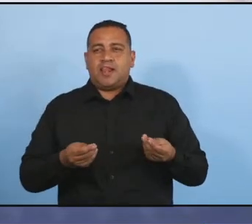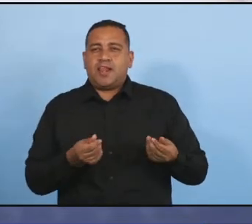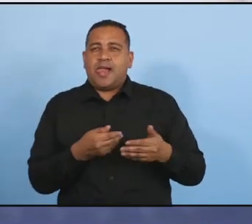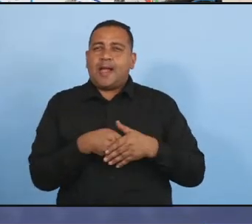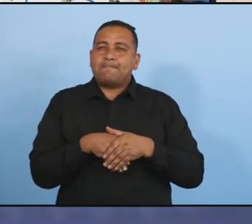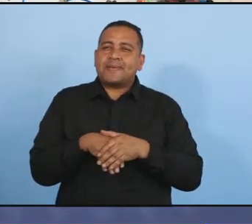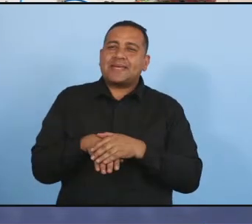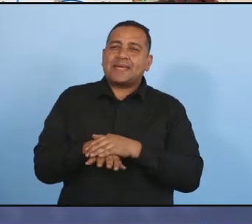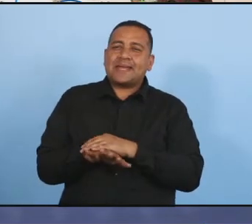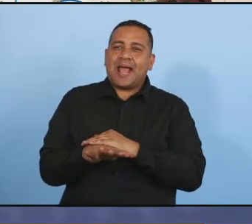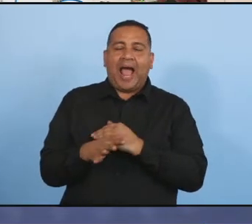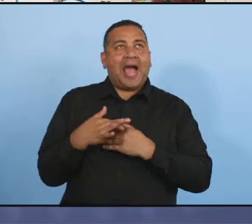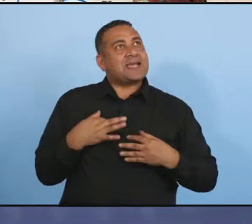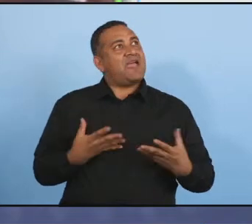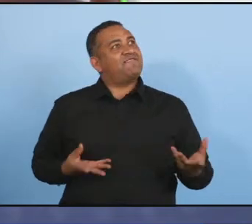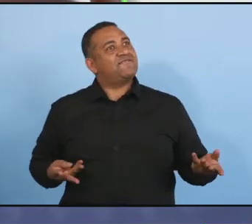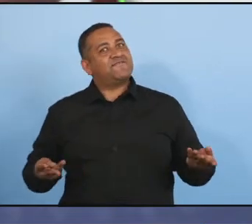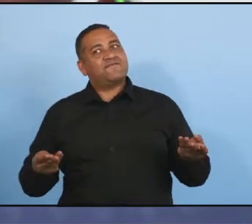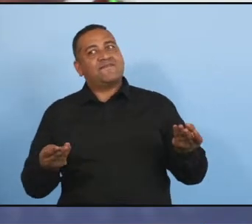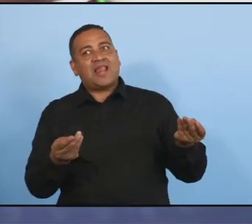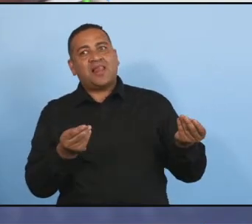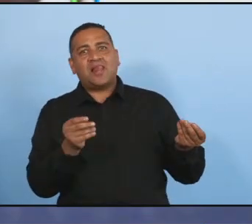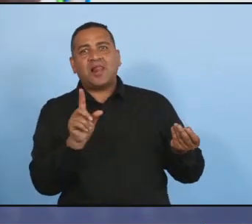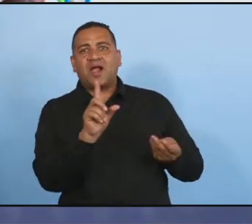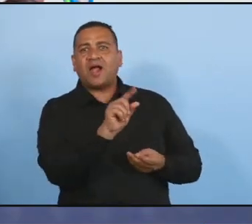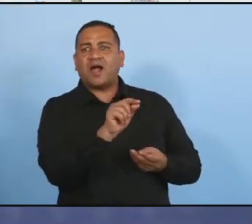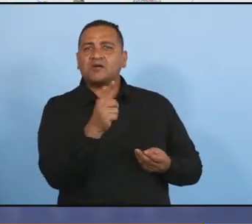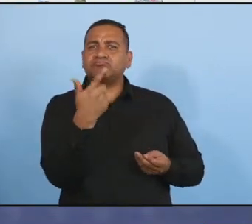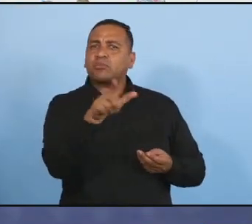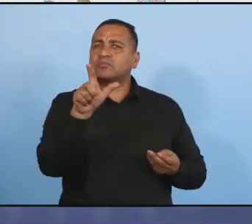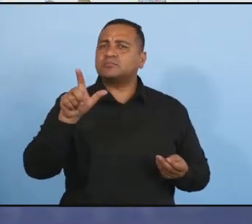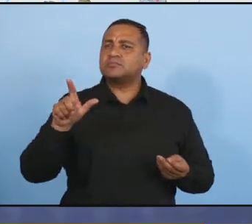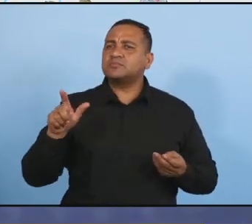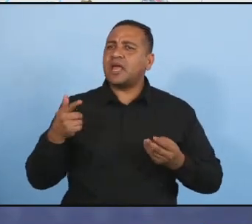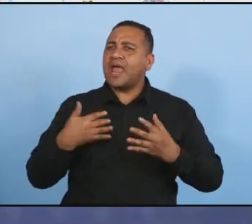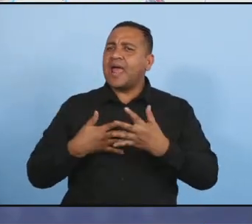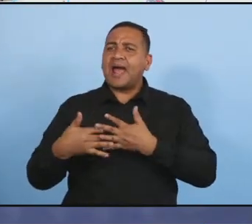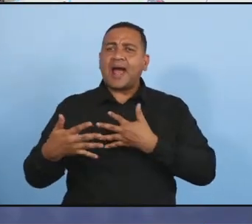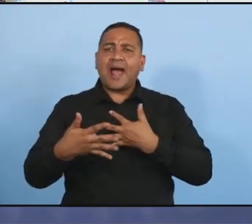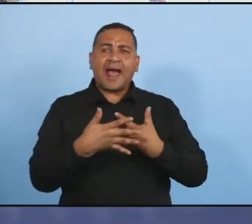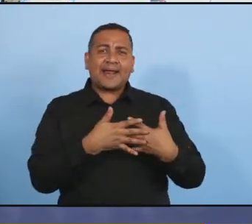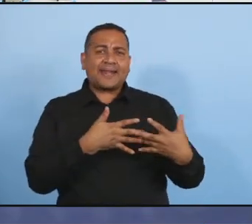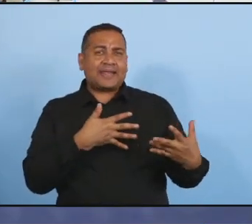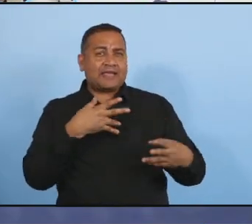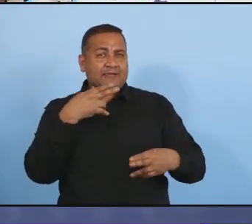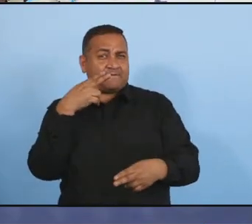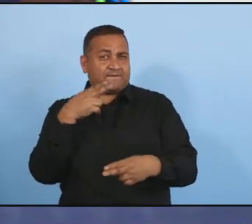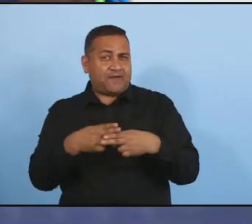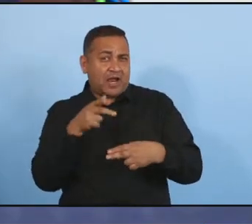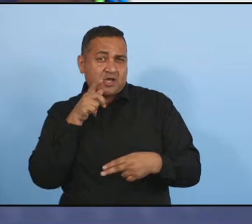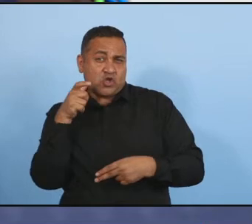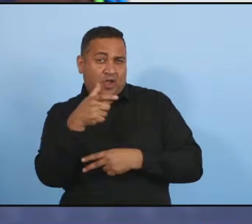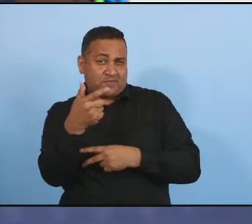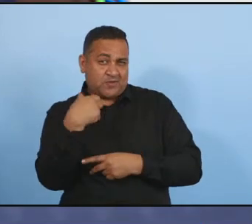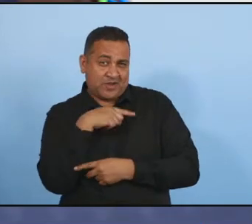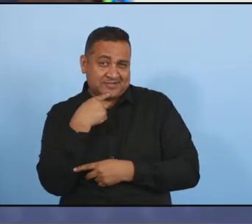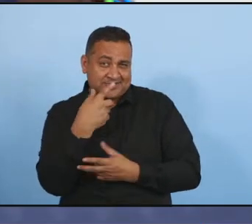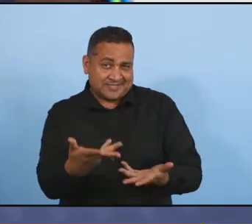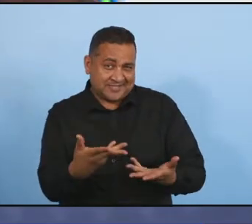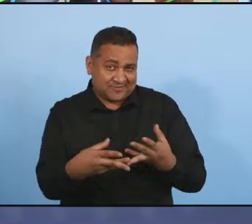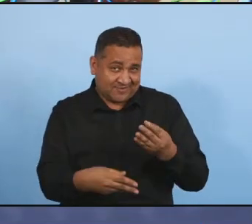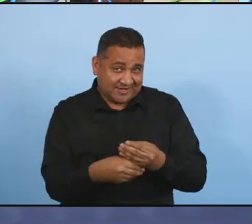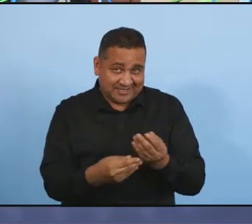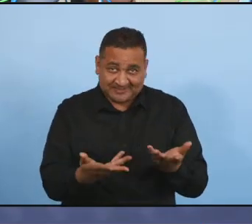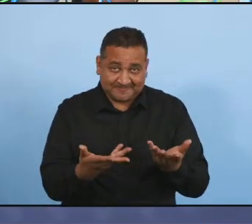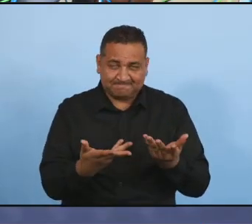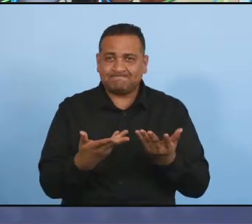walk in here. Definitely. You can really. Anyway, Regan, any final thoughts from you? Any closing thoughts? Anything else you want to share? All I can say